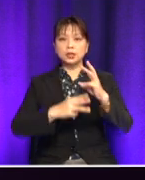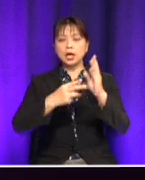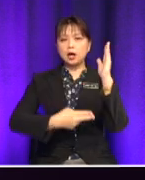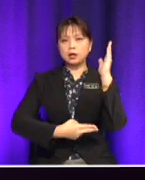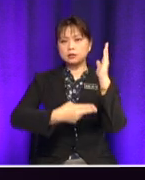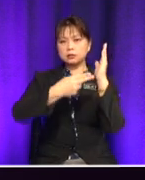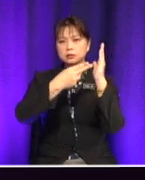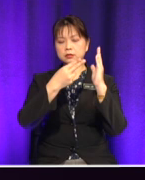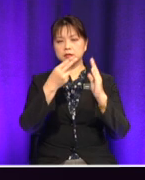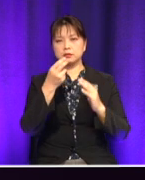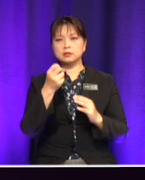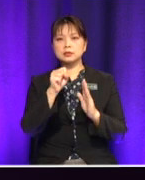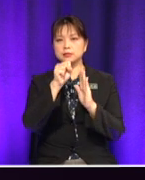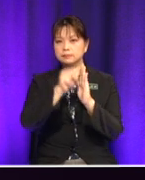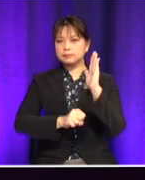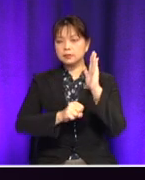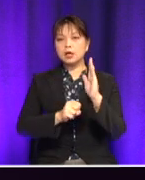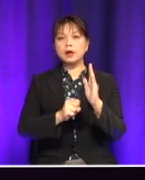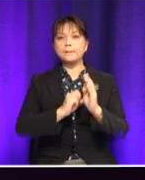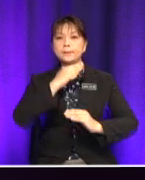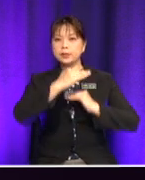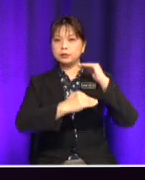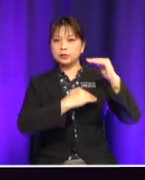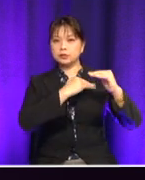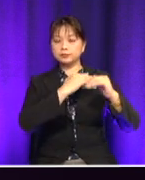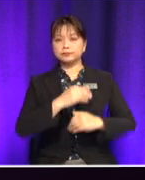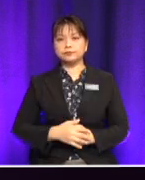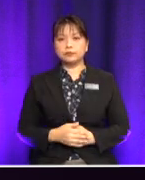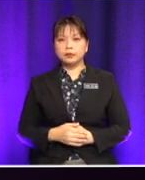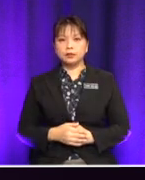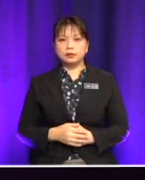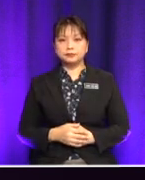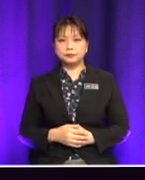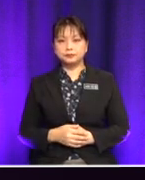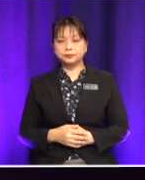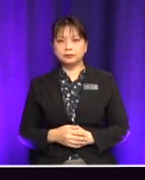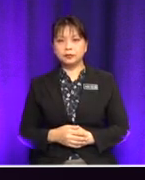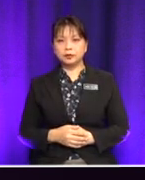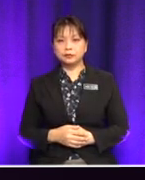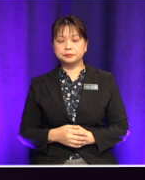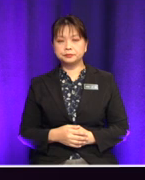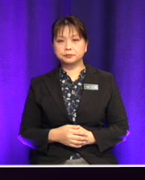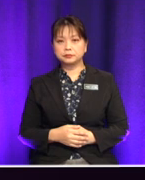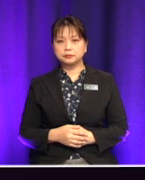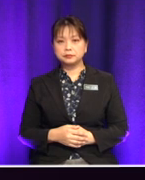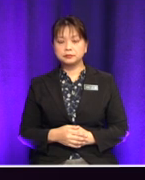Okay, good job, Fatin. Okay, now let's go to the next question. What are the keywords, guys? First round, circle the